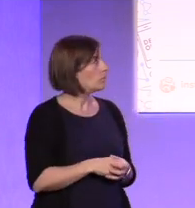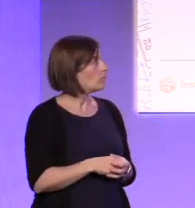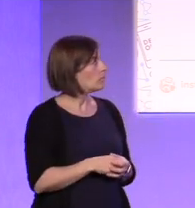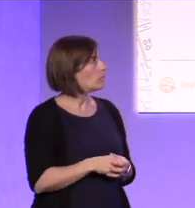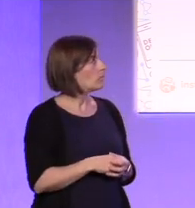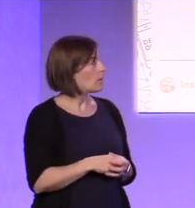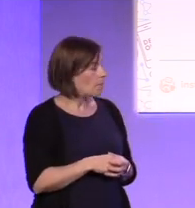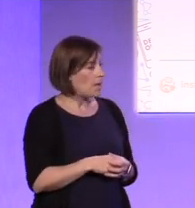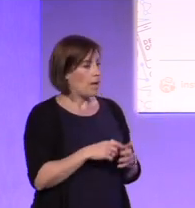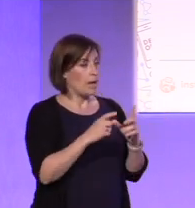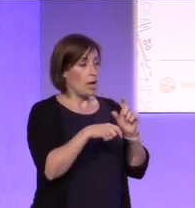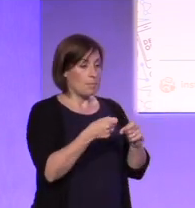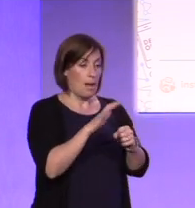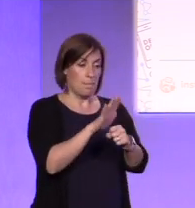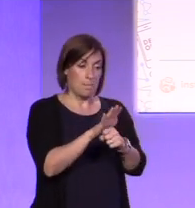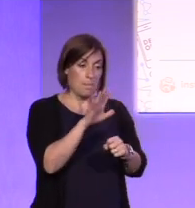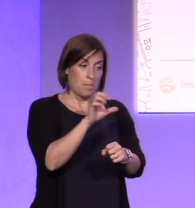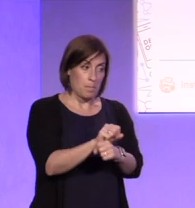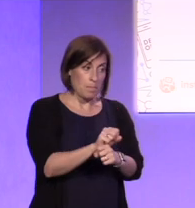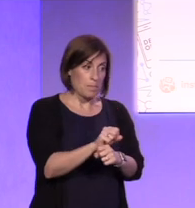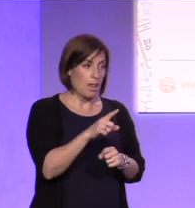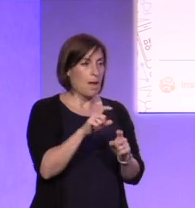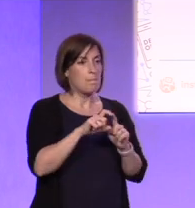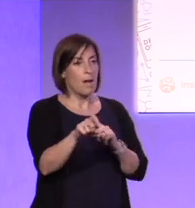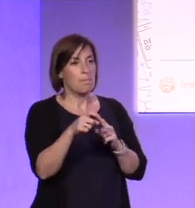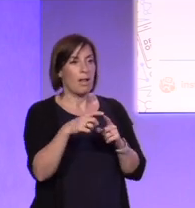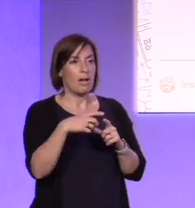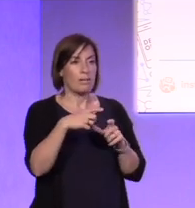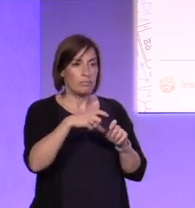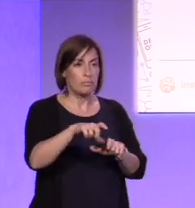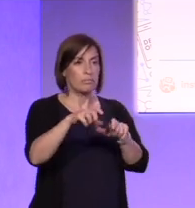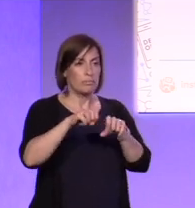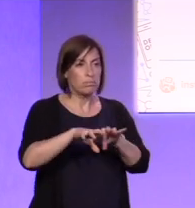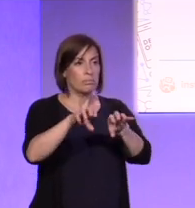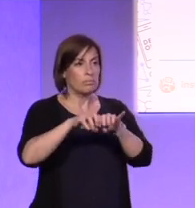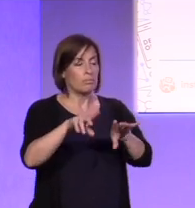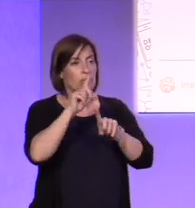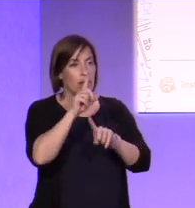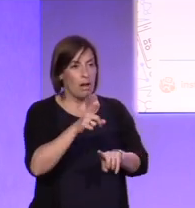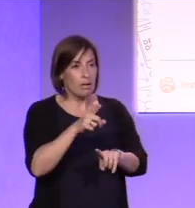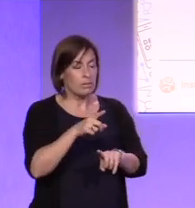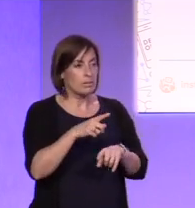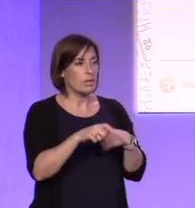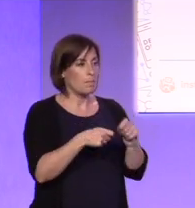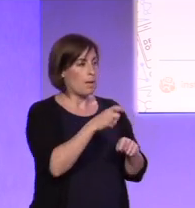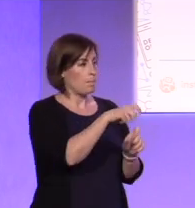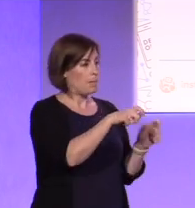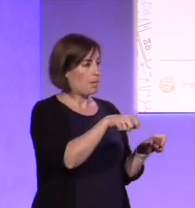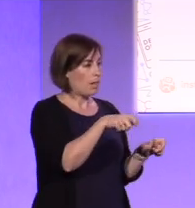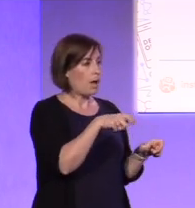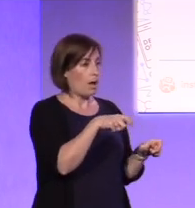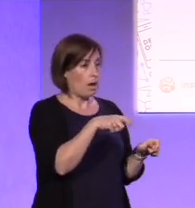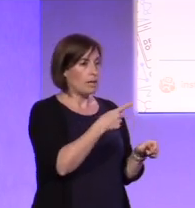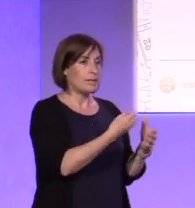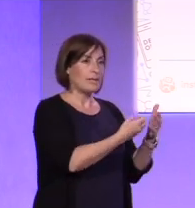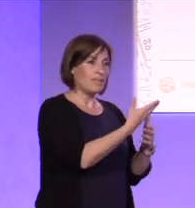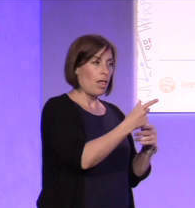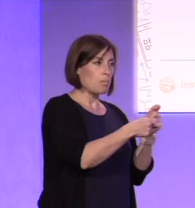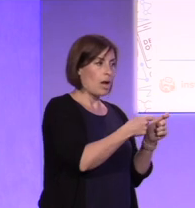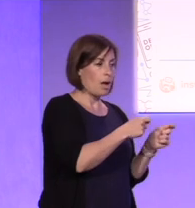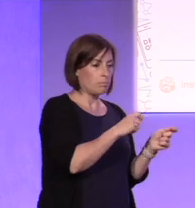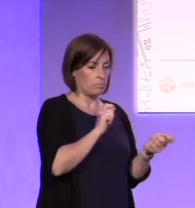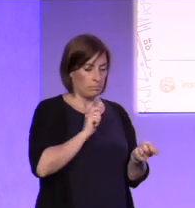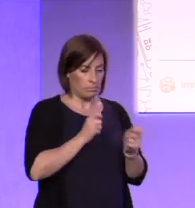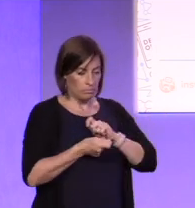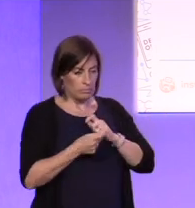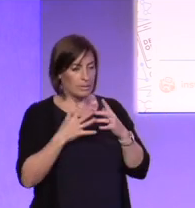encountered blockages and constraints in our pipelines, people were able to hop from one thing to another. We had devs testing. We had devs doing business